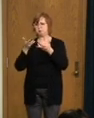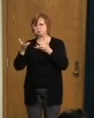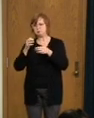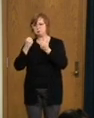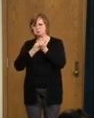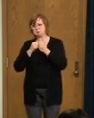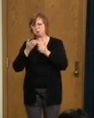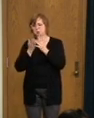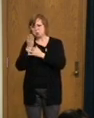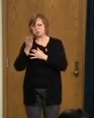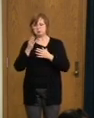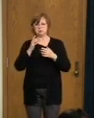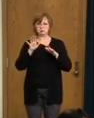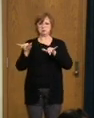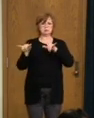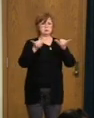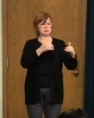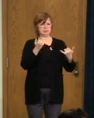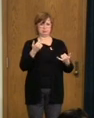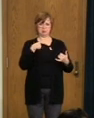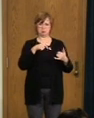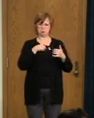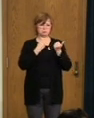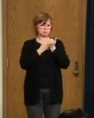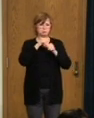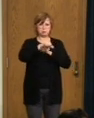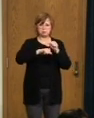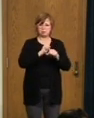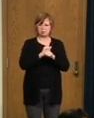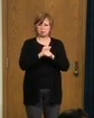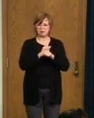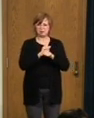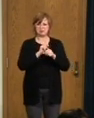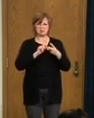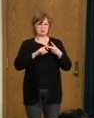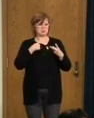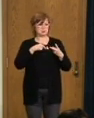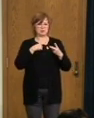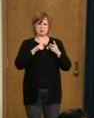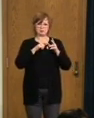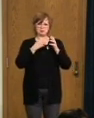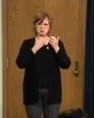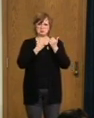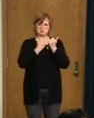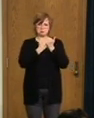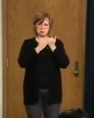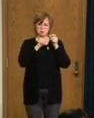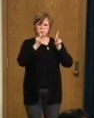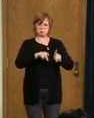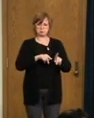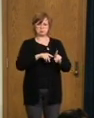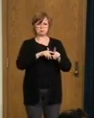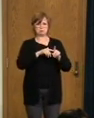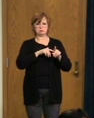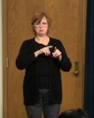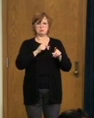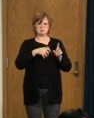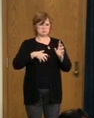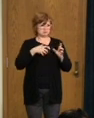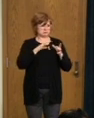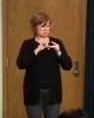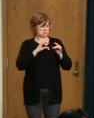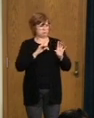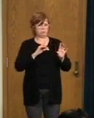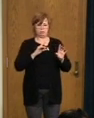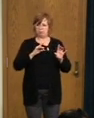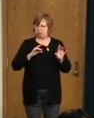this COVID-19 pandemic, or whether it's how we come together to support one another after some very disgusting